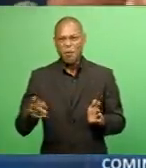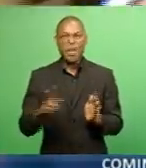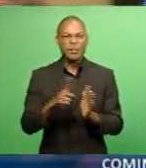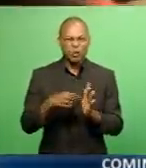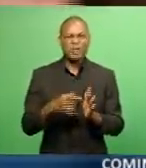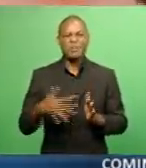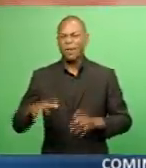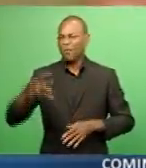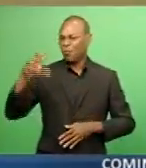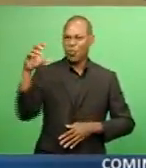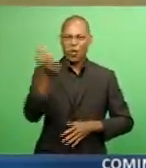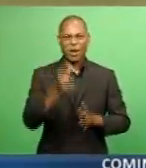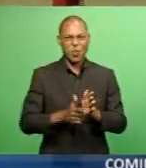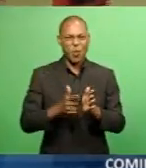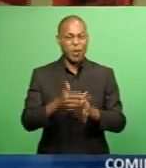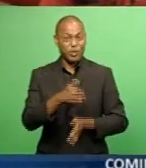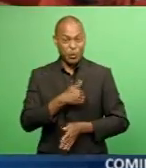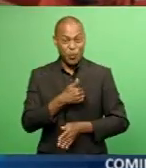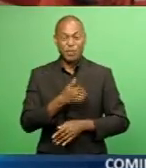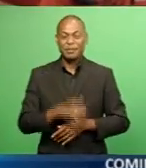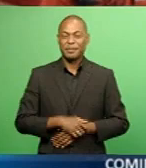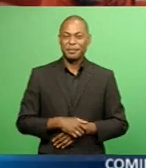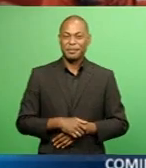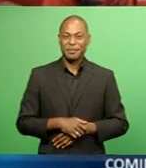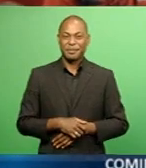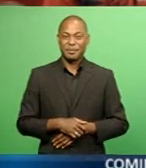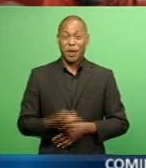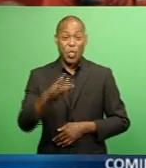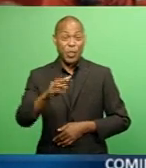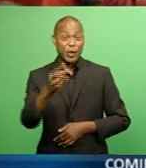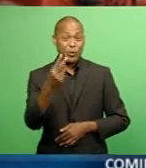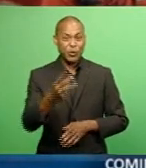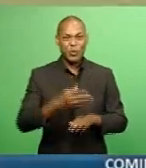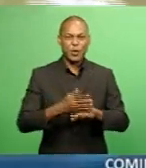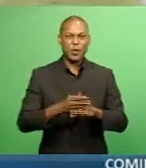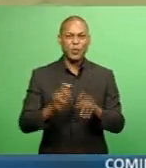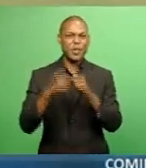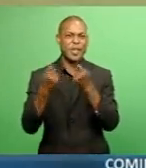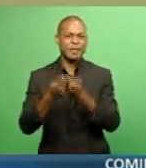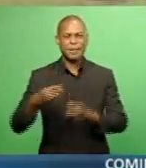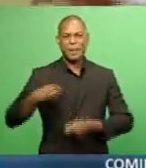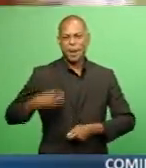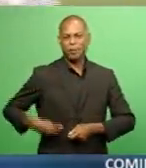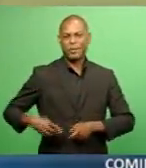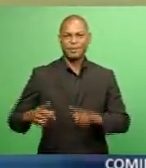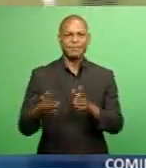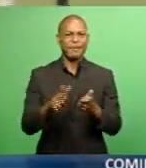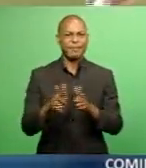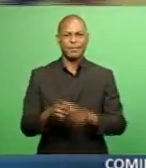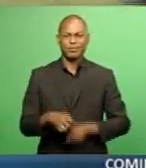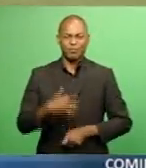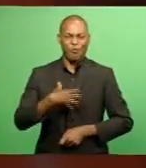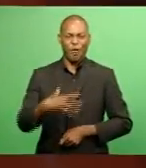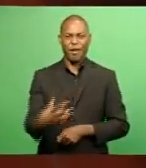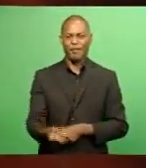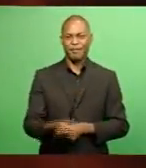reign at Lotoka Zone. And 32 new teams for Mars Sevens. This and more coming